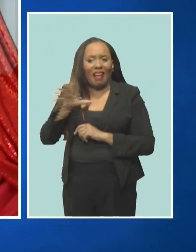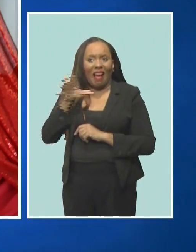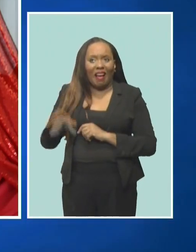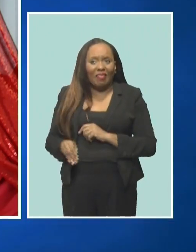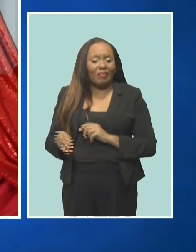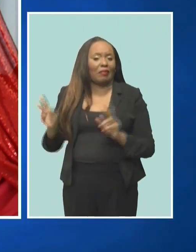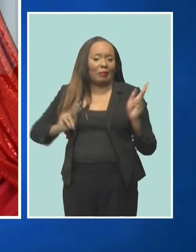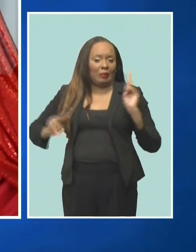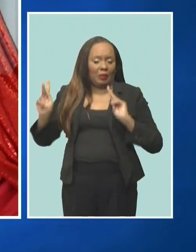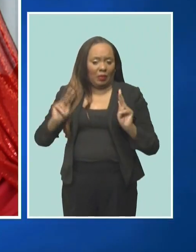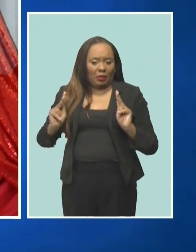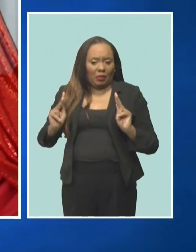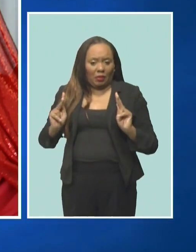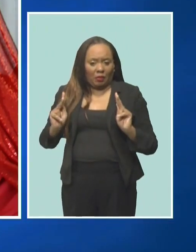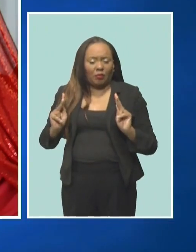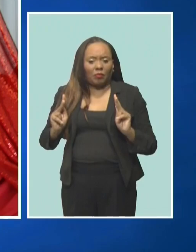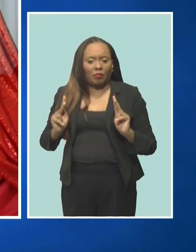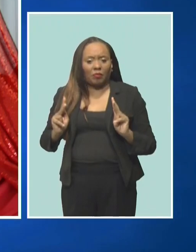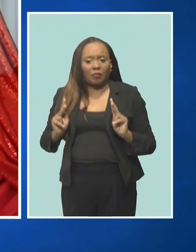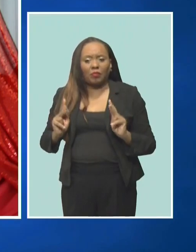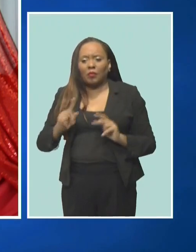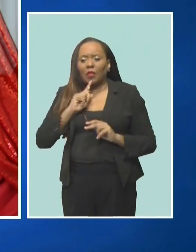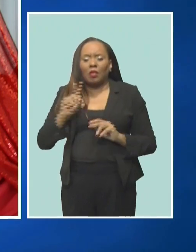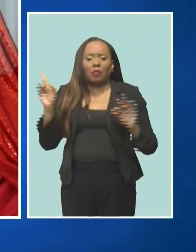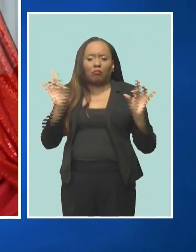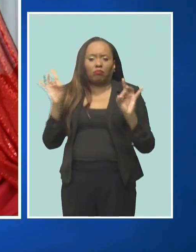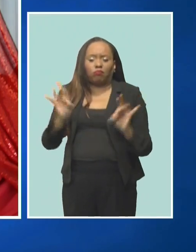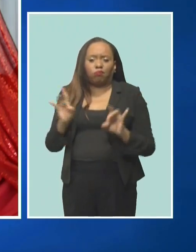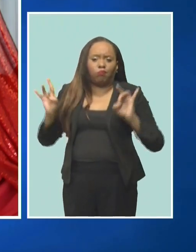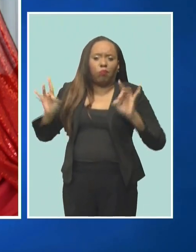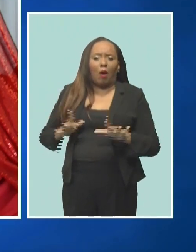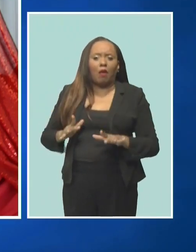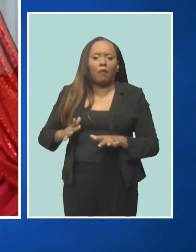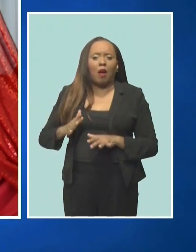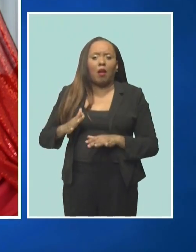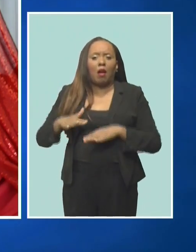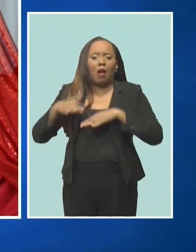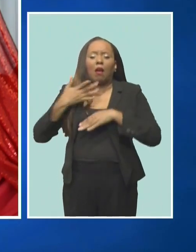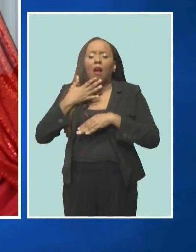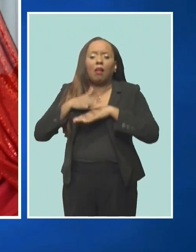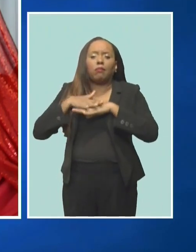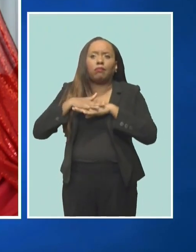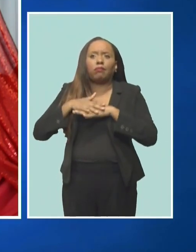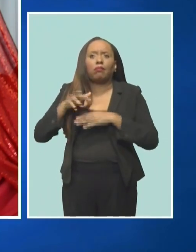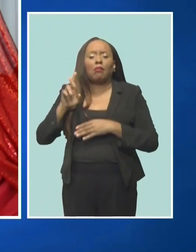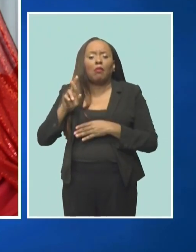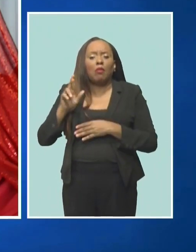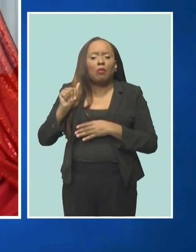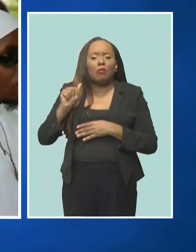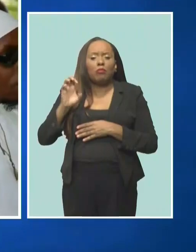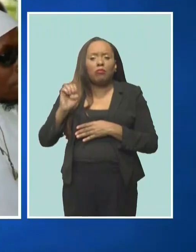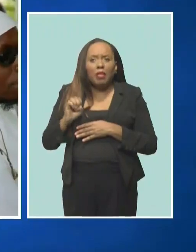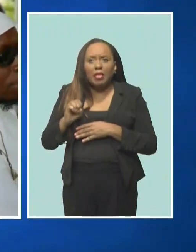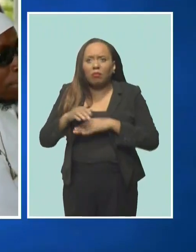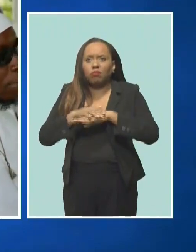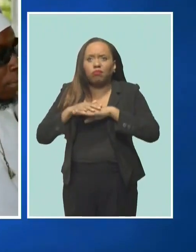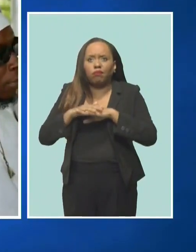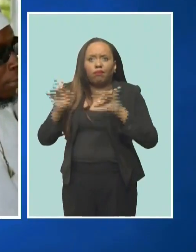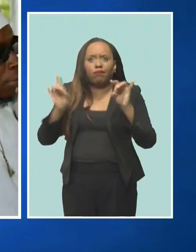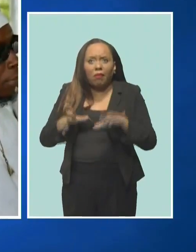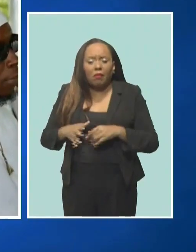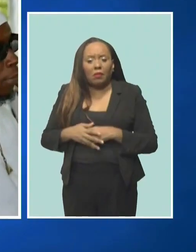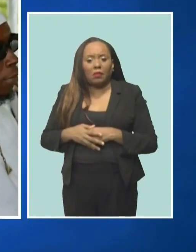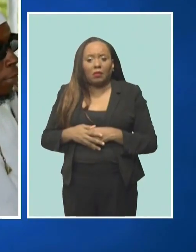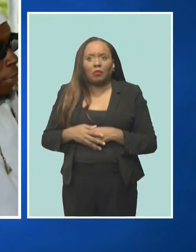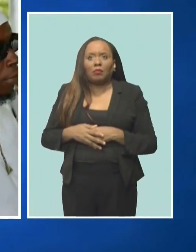descent within the brutal, racialised system of chattel slavery. Describing